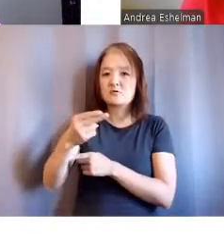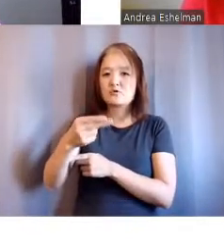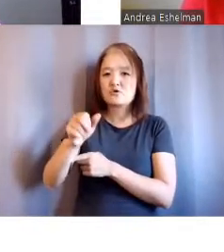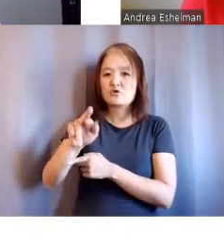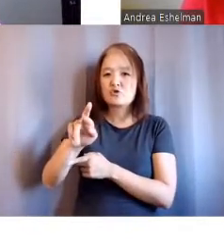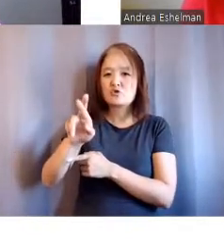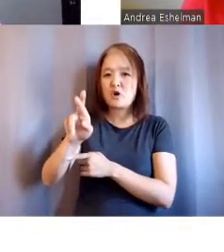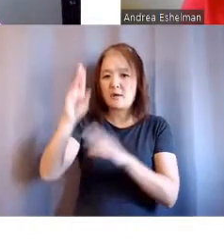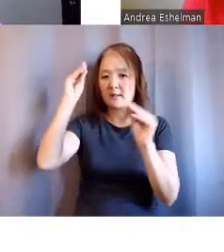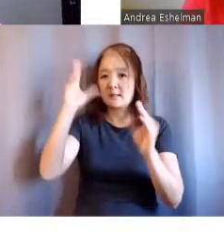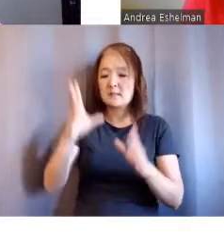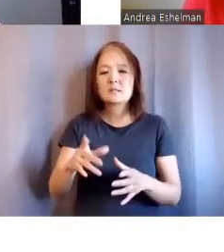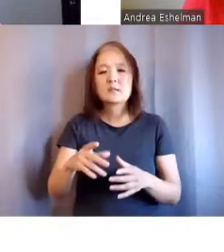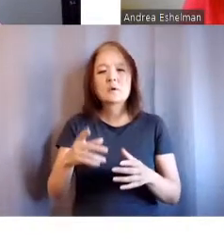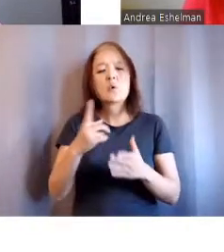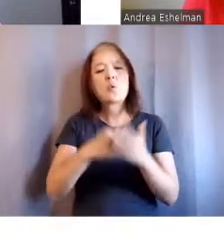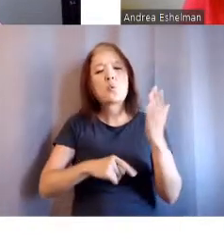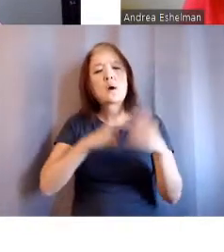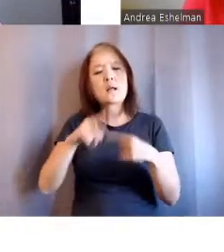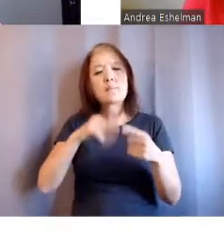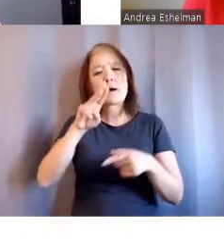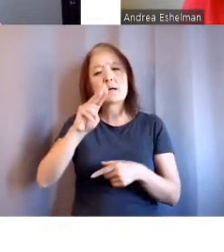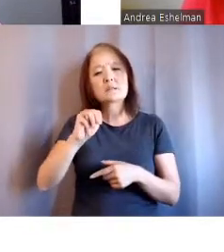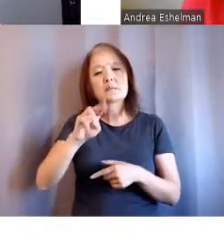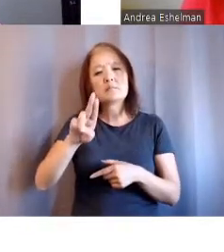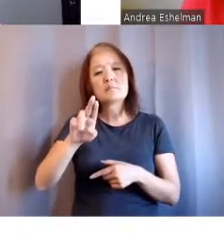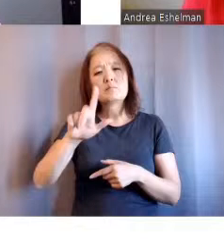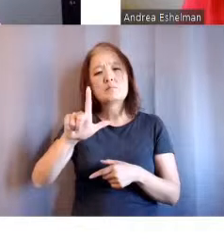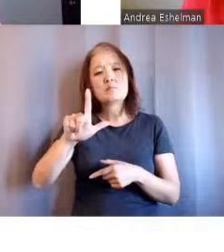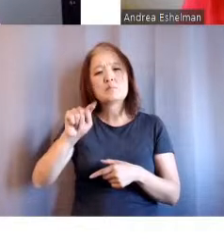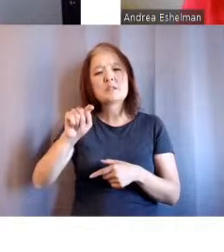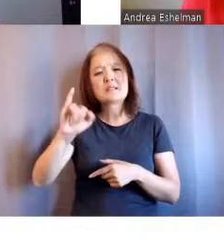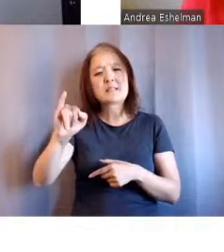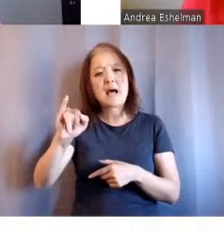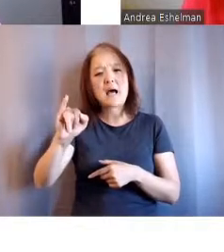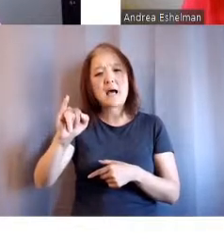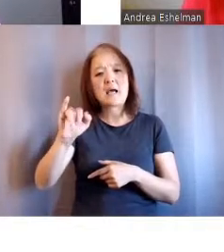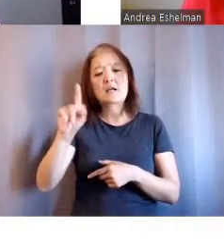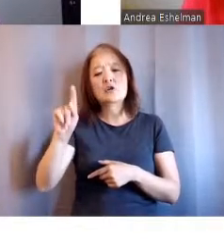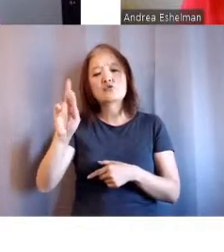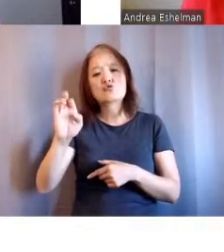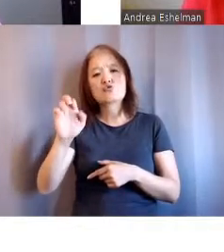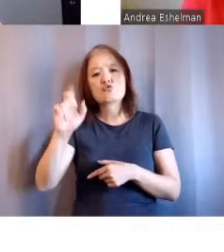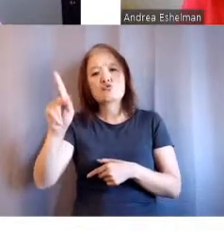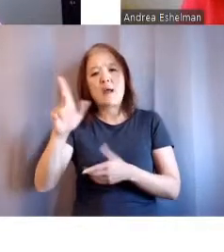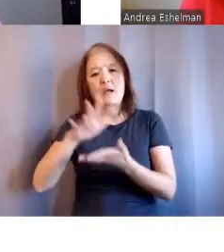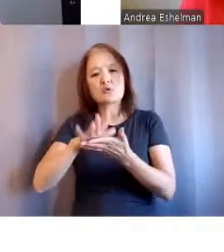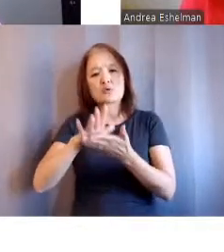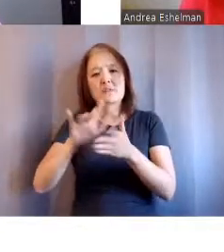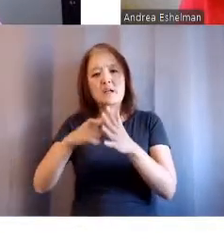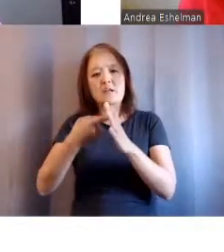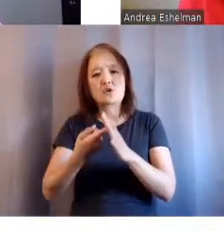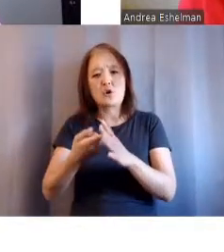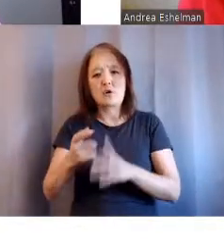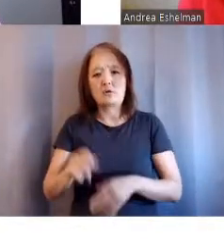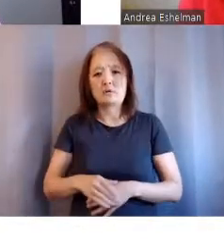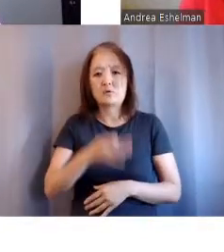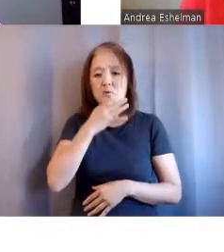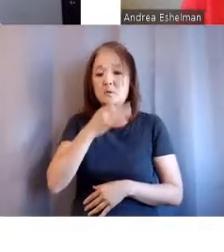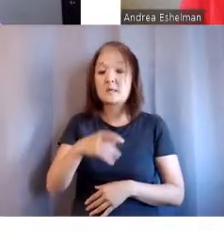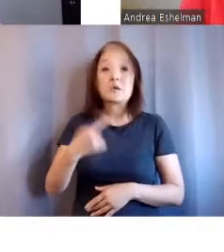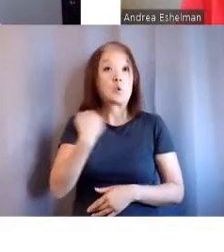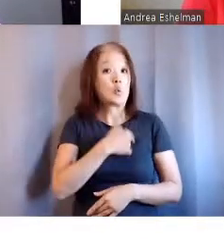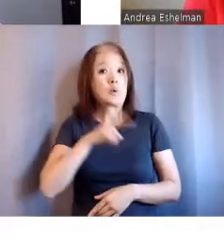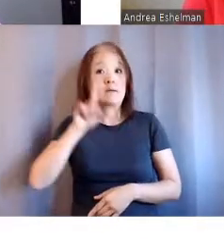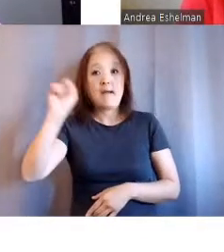What about multi-track schools that start their next school year soon? We have repeatedly asked,